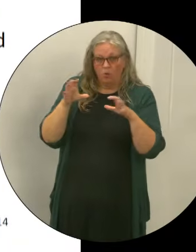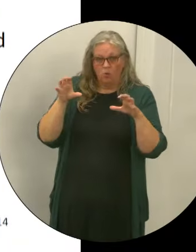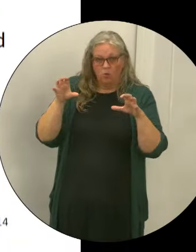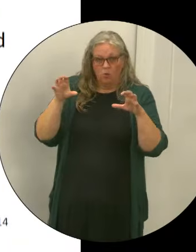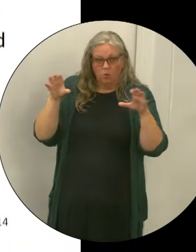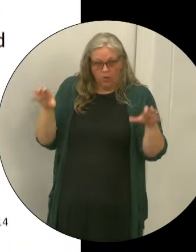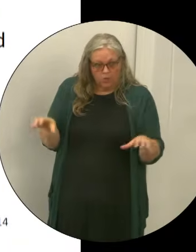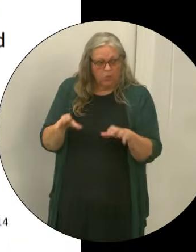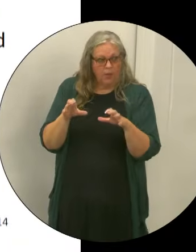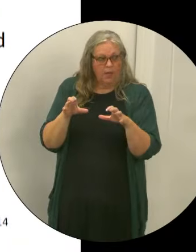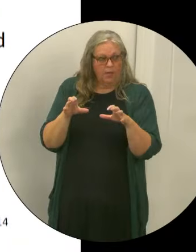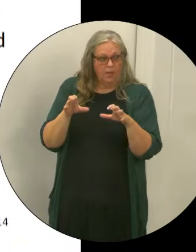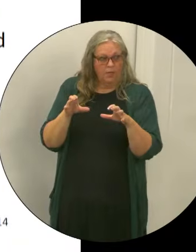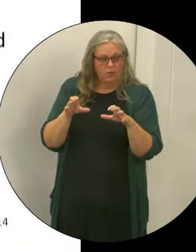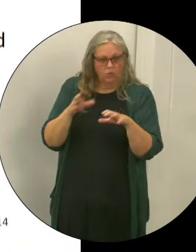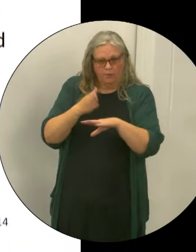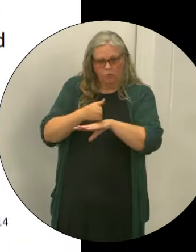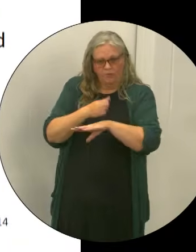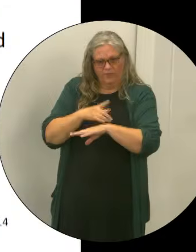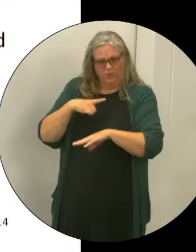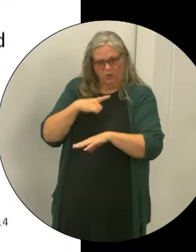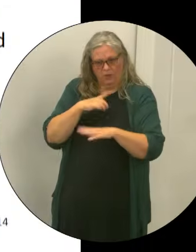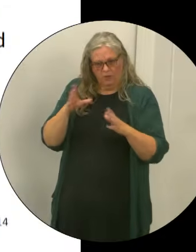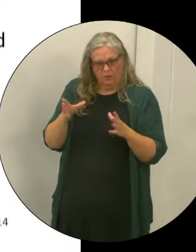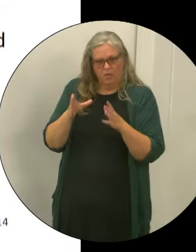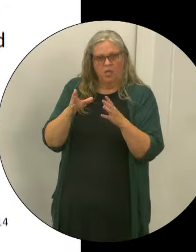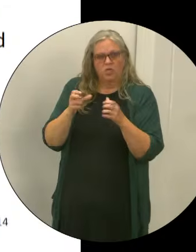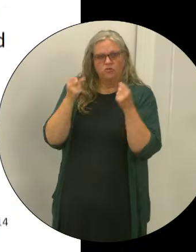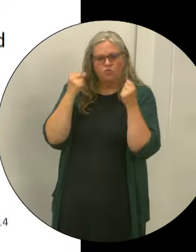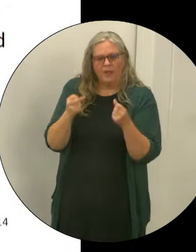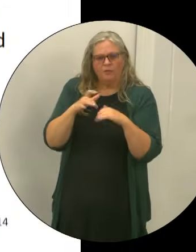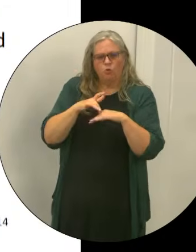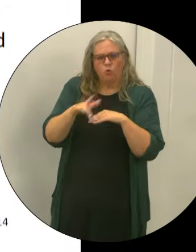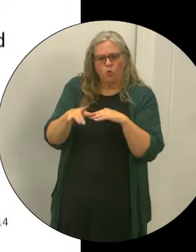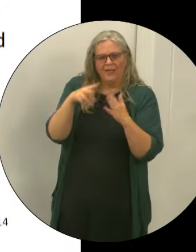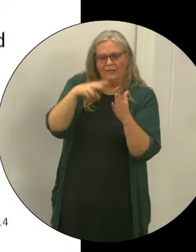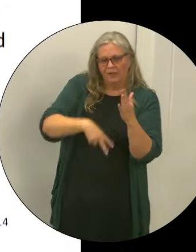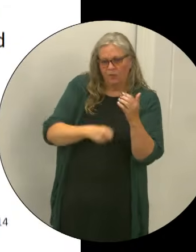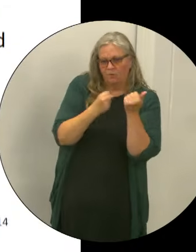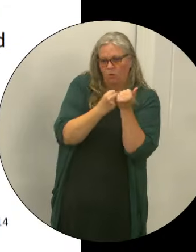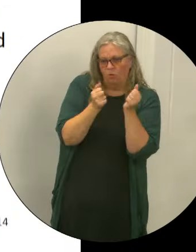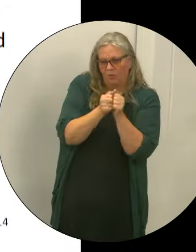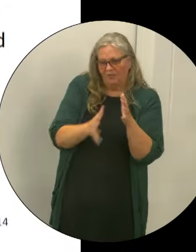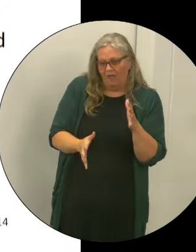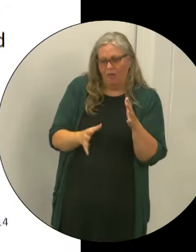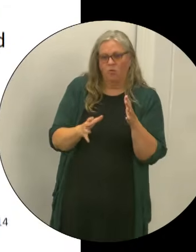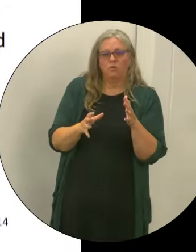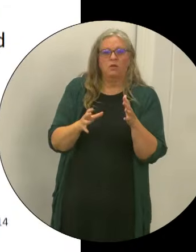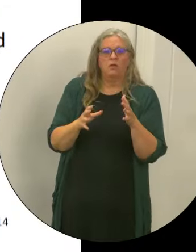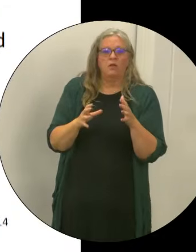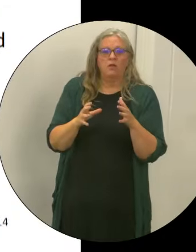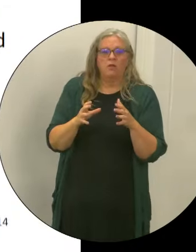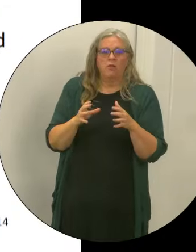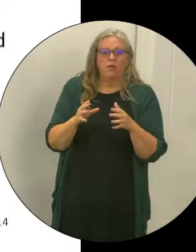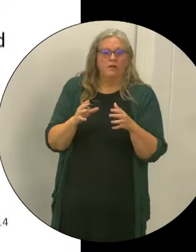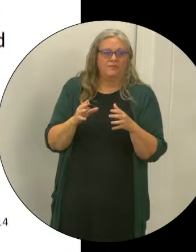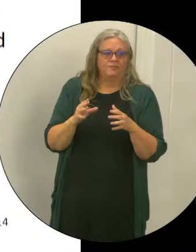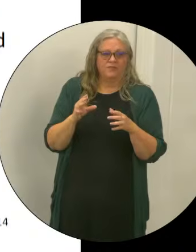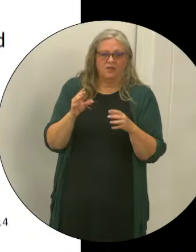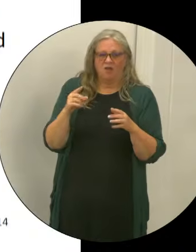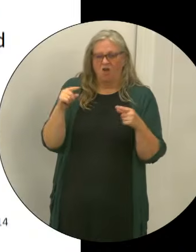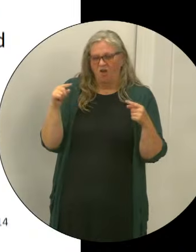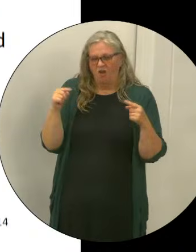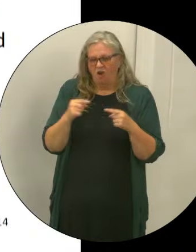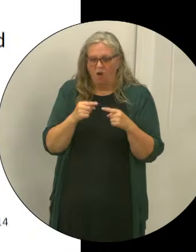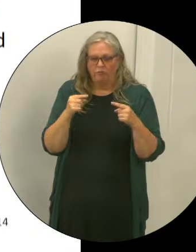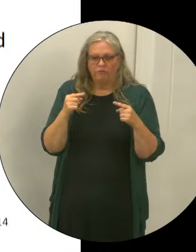improve the legislation as it moves forward. Strengthen early literacy supports without harmful student retention requirements.